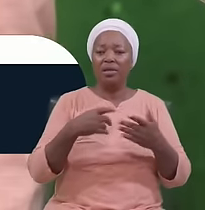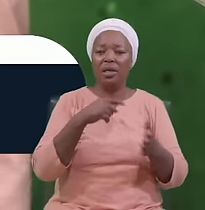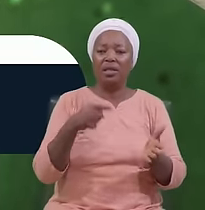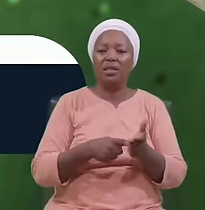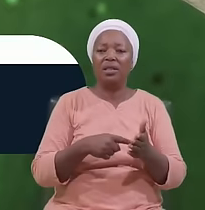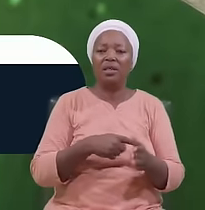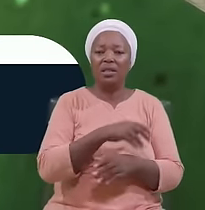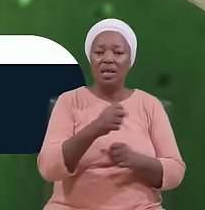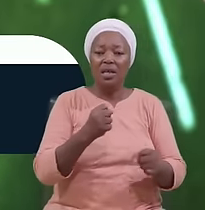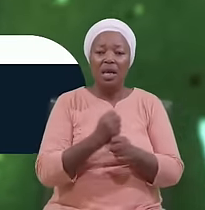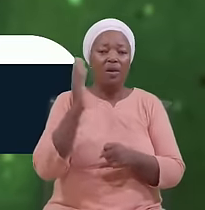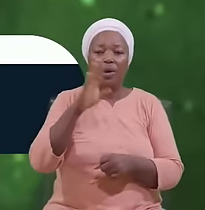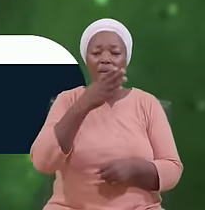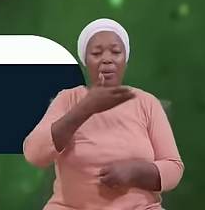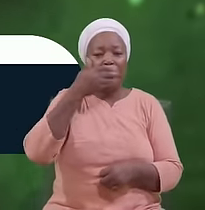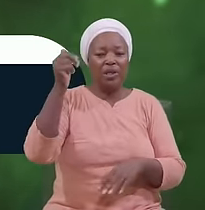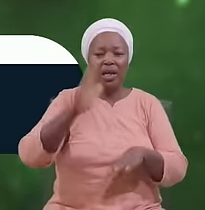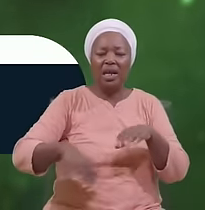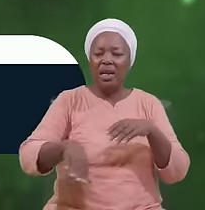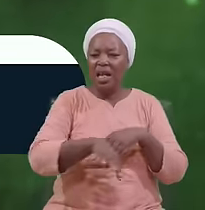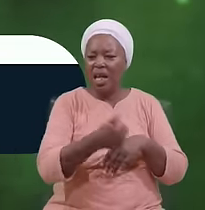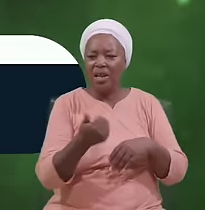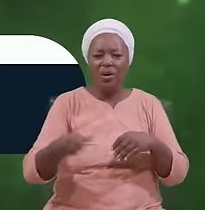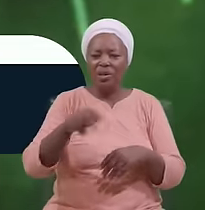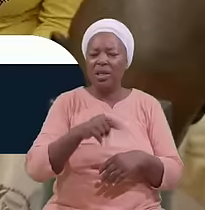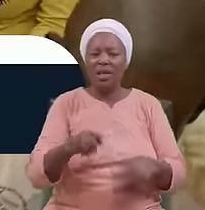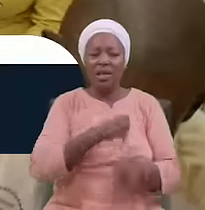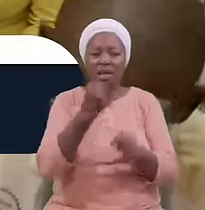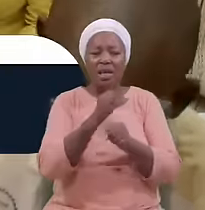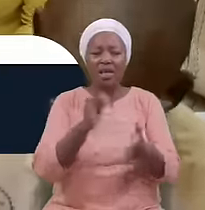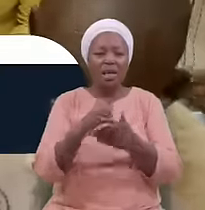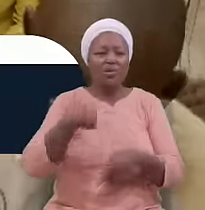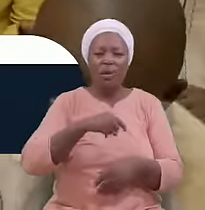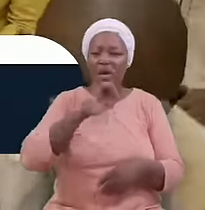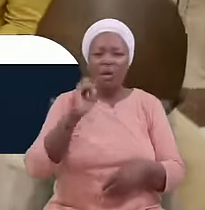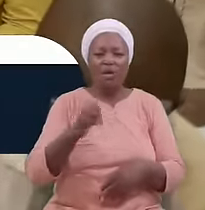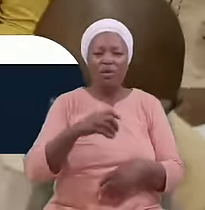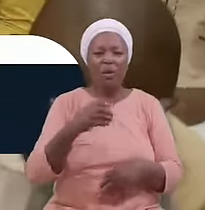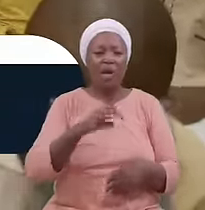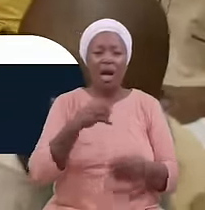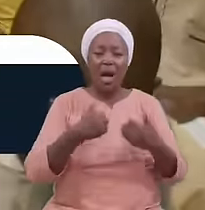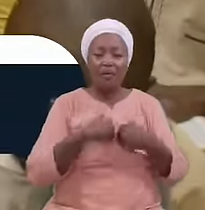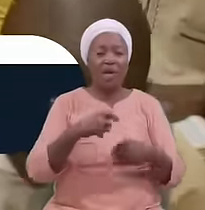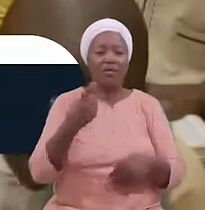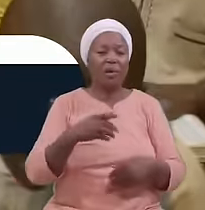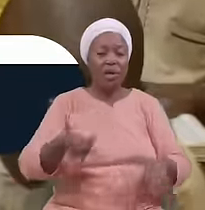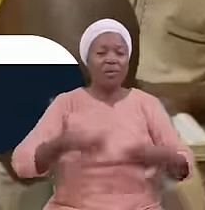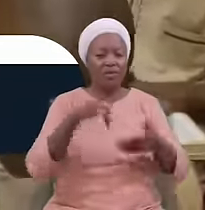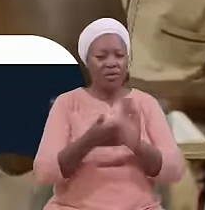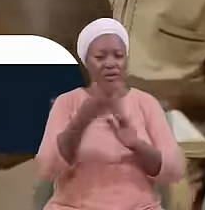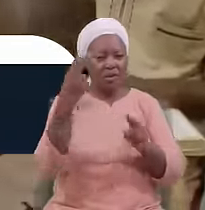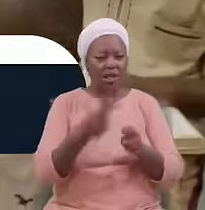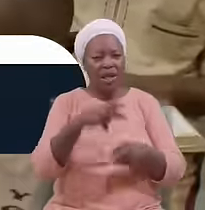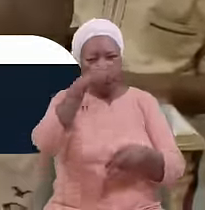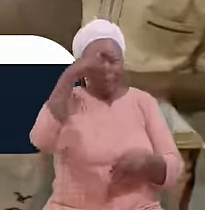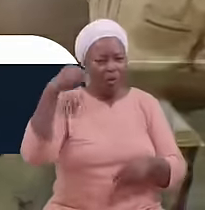be better than any other year we ever lived in Jesus' name. Because we will turn, and